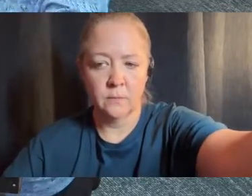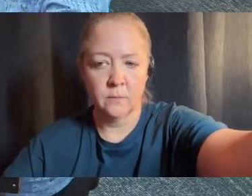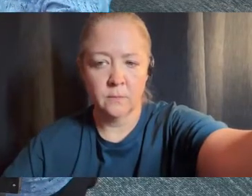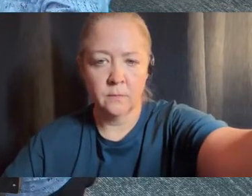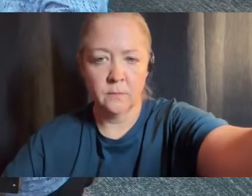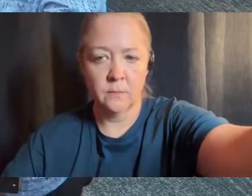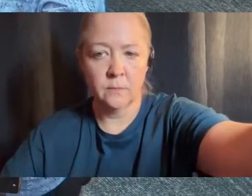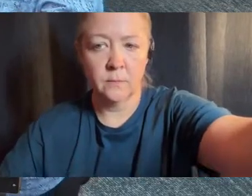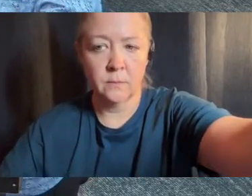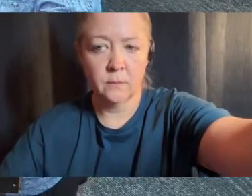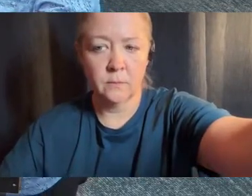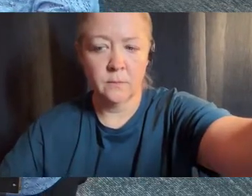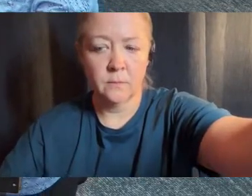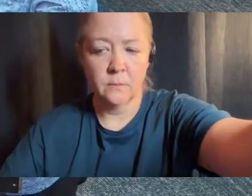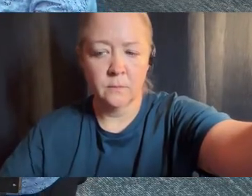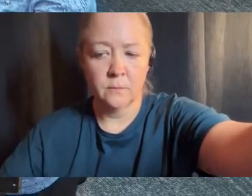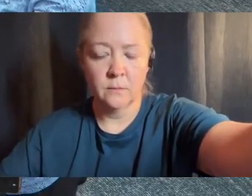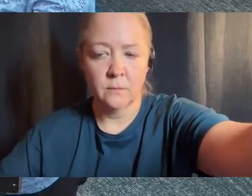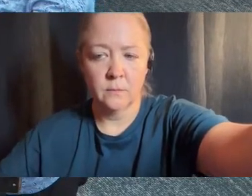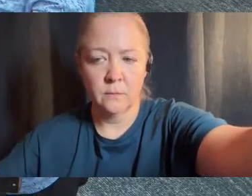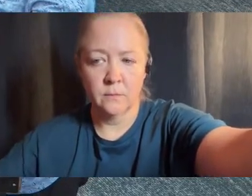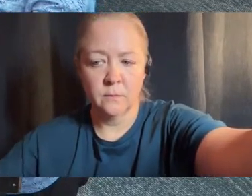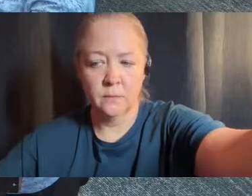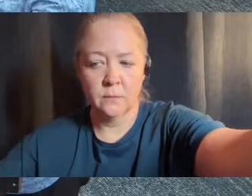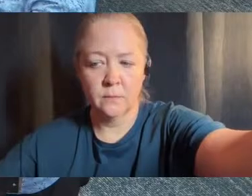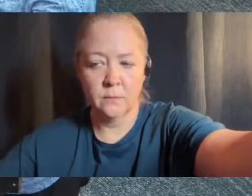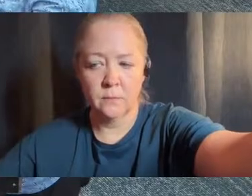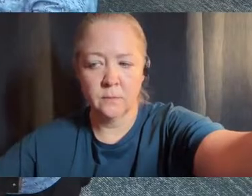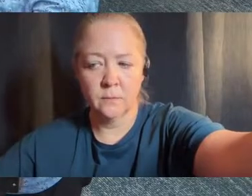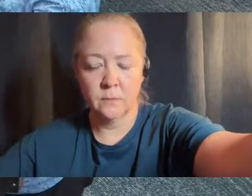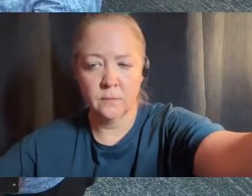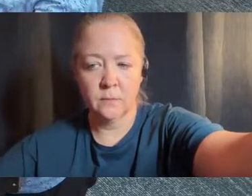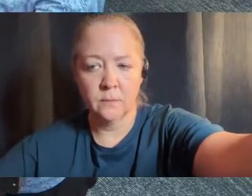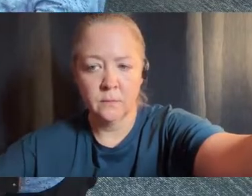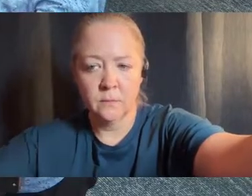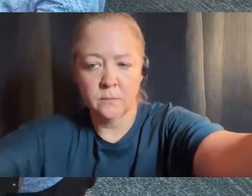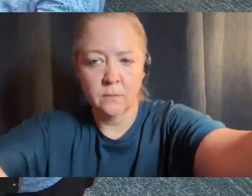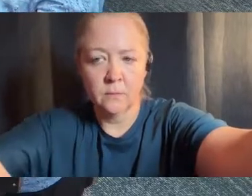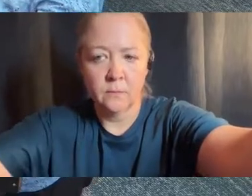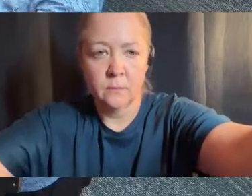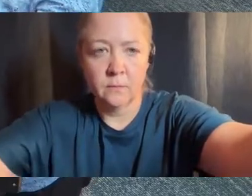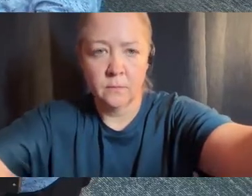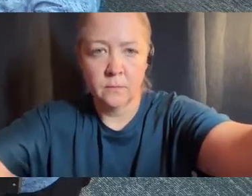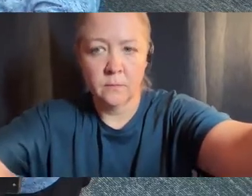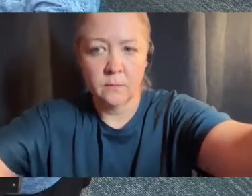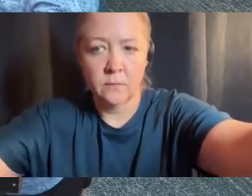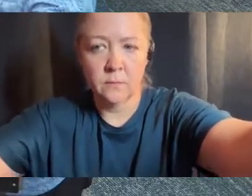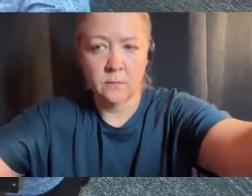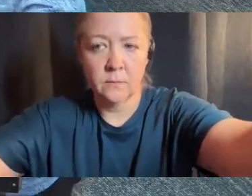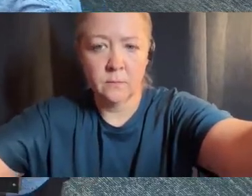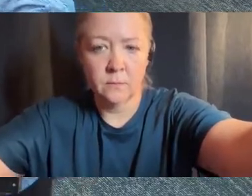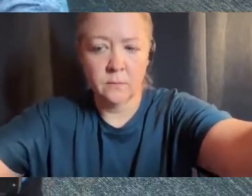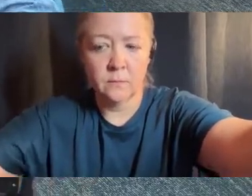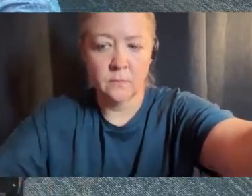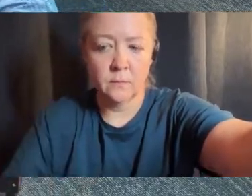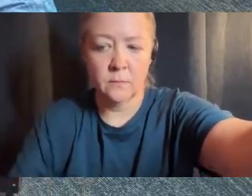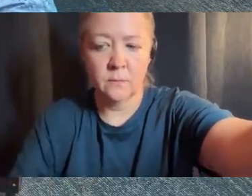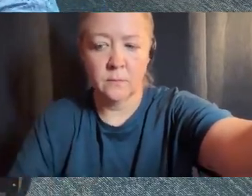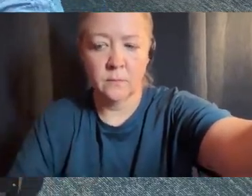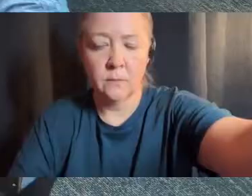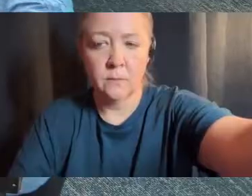It's green, I swear. I do know the difference between red and green, and I'm not colorblind. If I were, that thing where there would be a problem. I told you I was